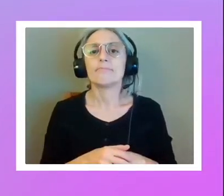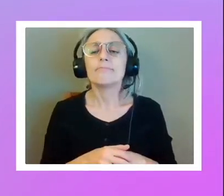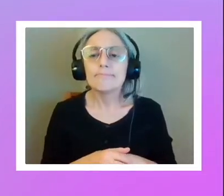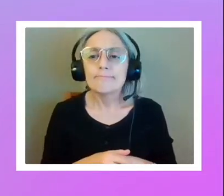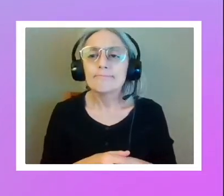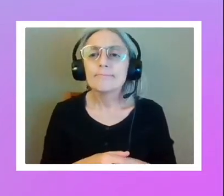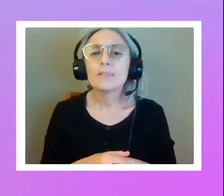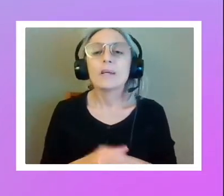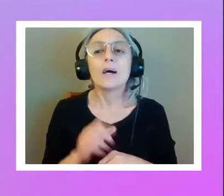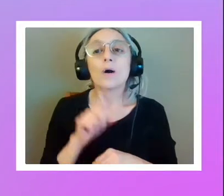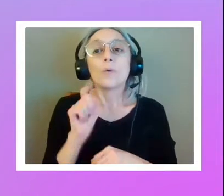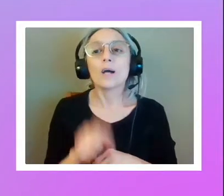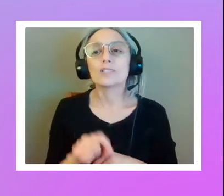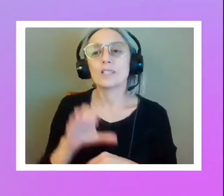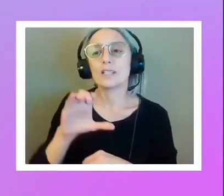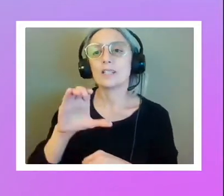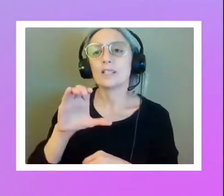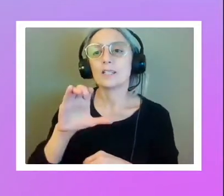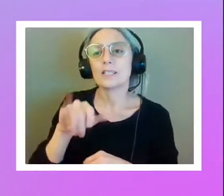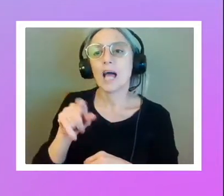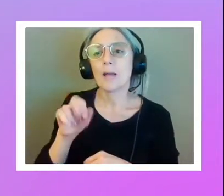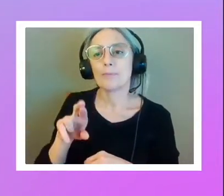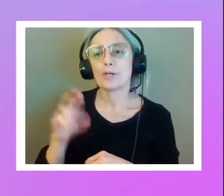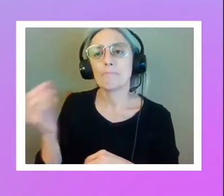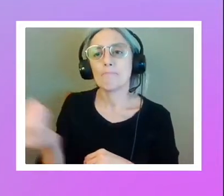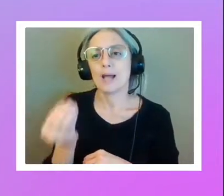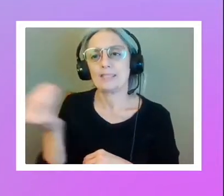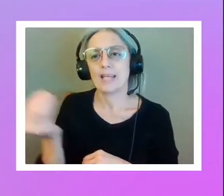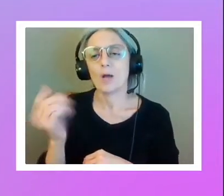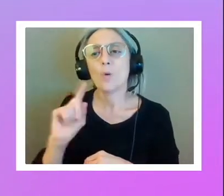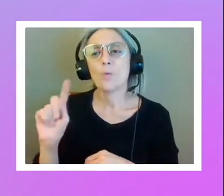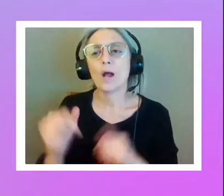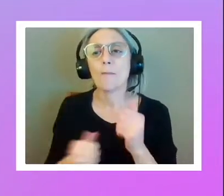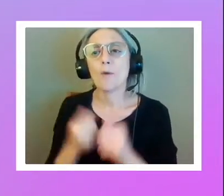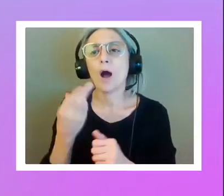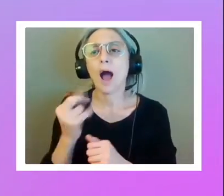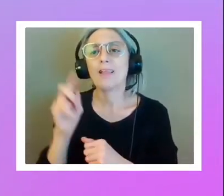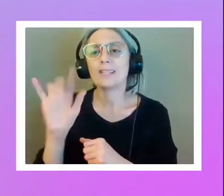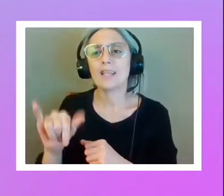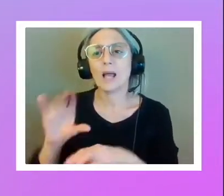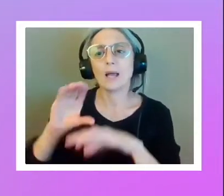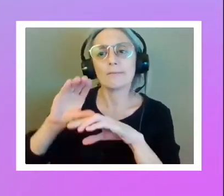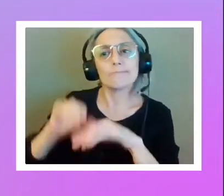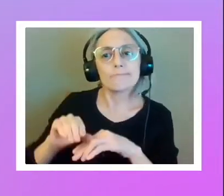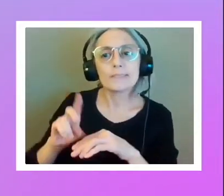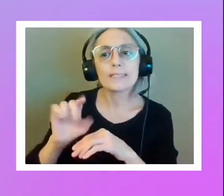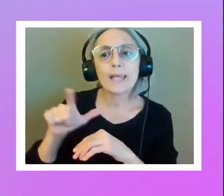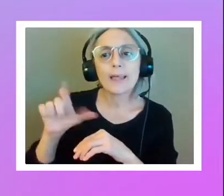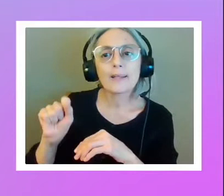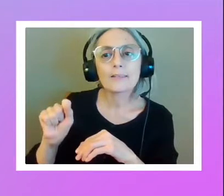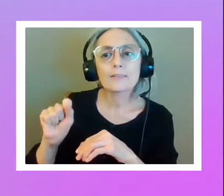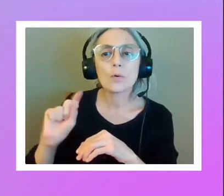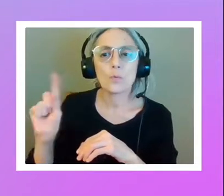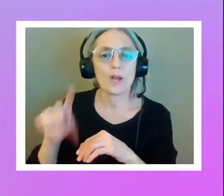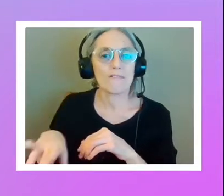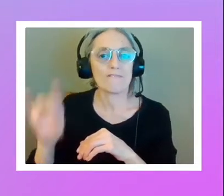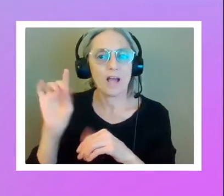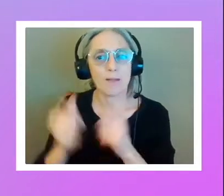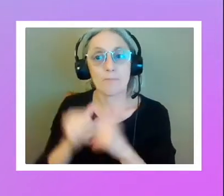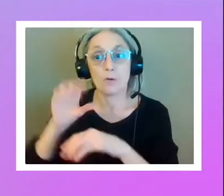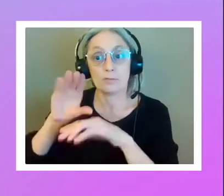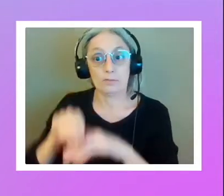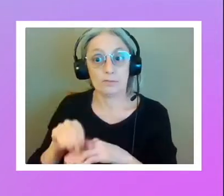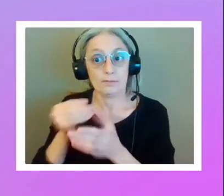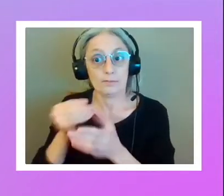your holiday deals? How did you get most of your deals when you went shopping online? Most